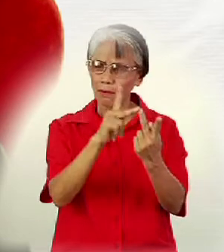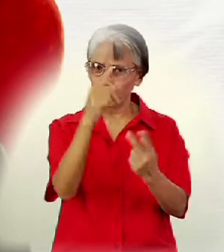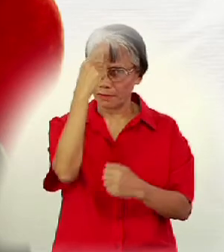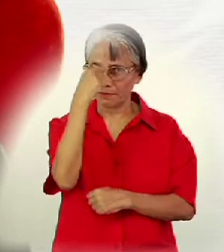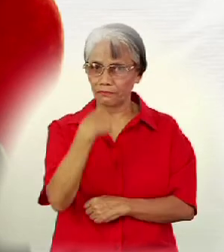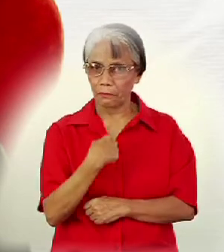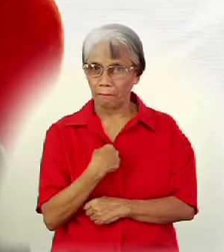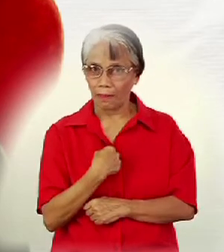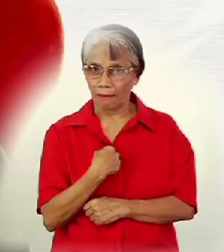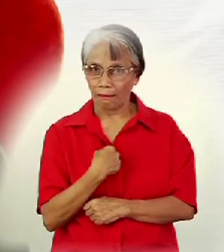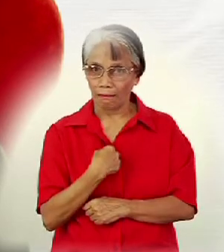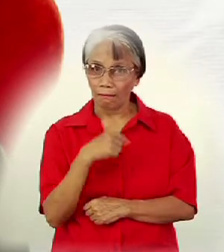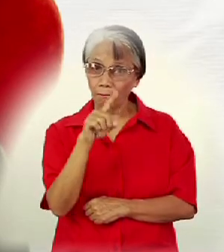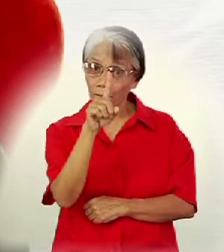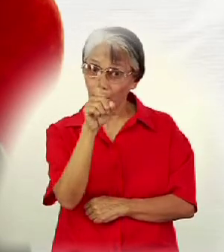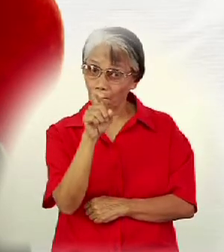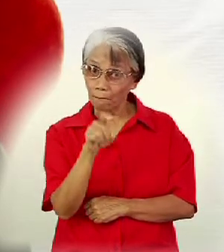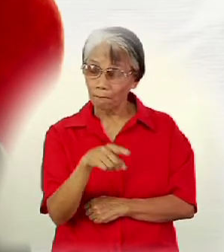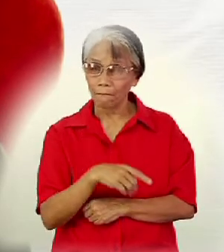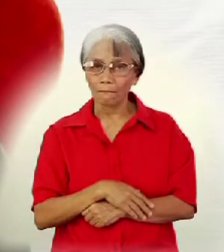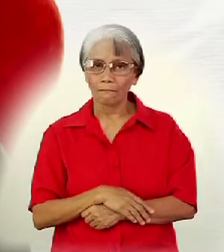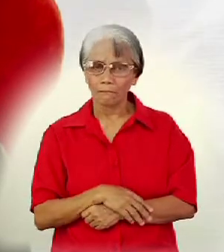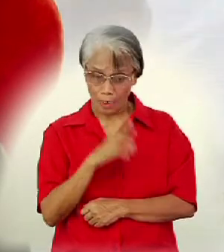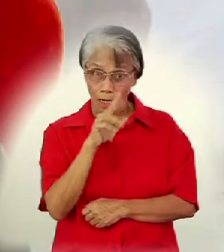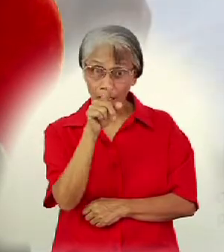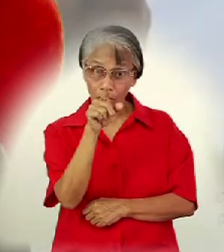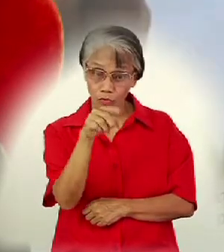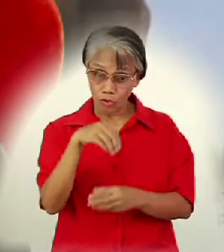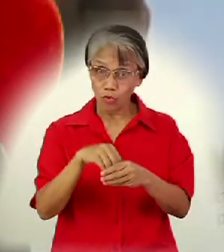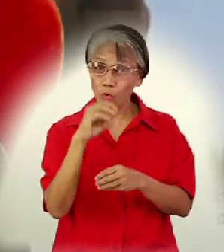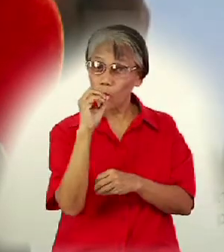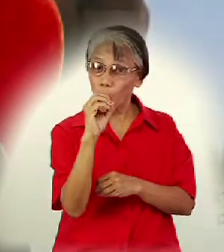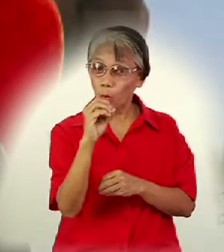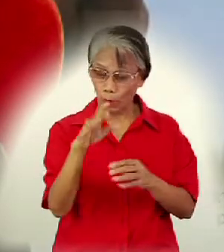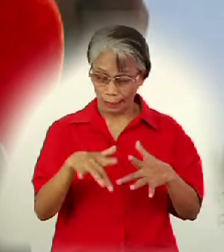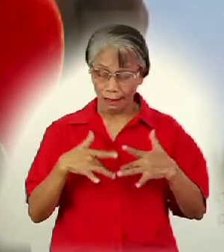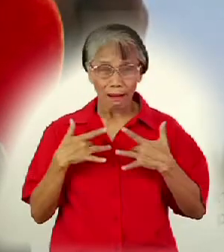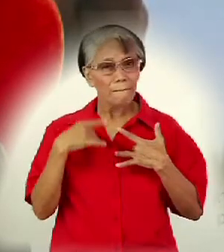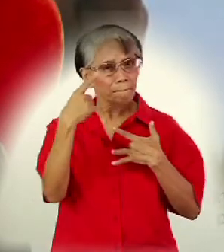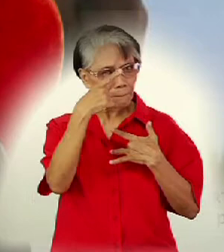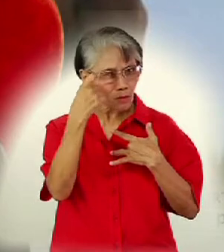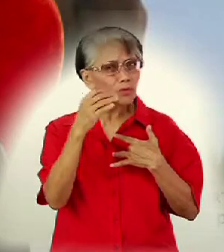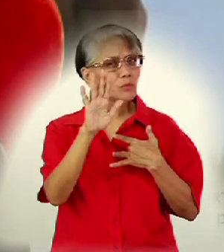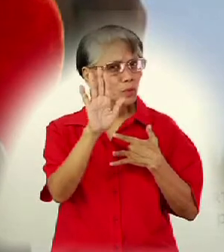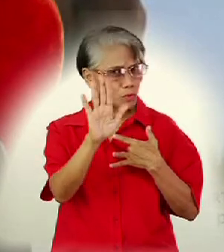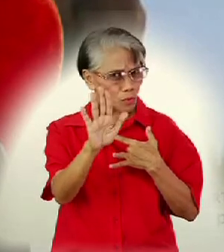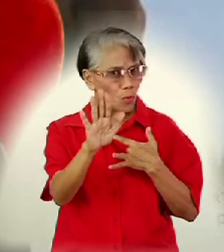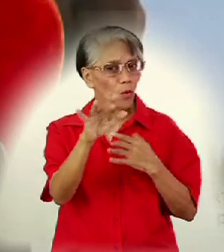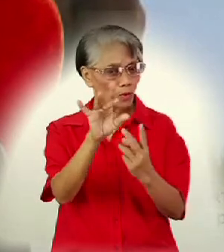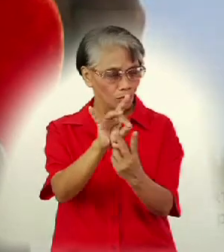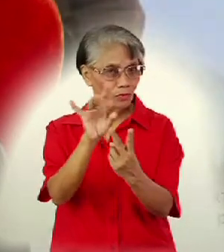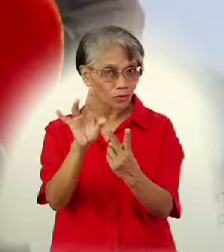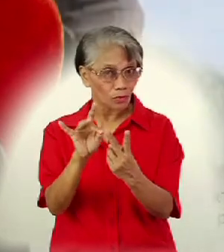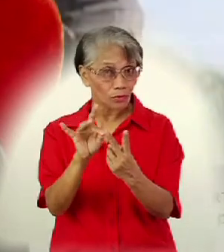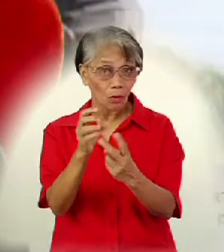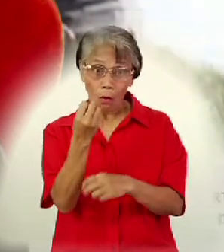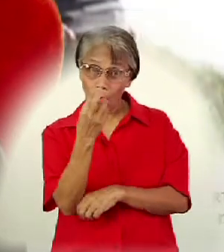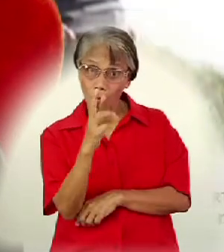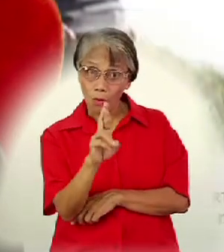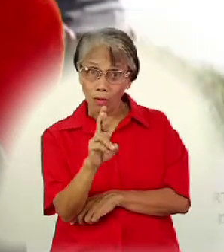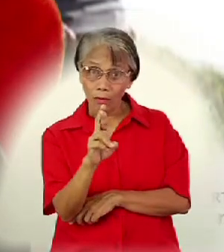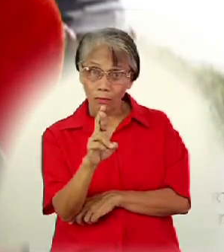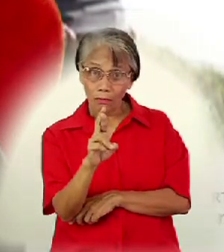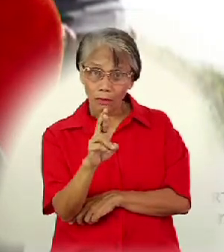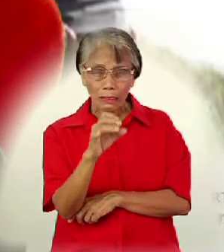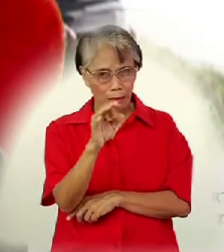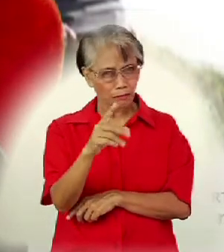me? Are you in your way of life simply because it was your choice, or did